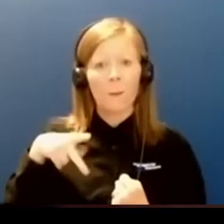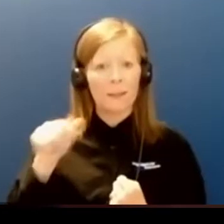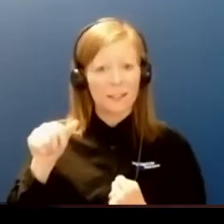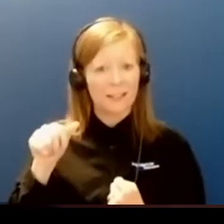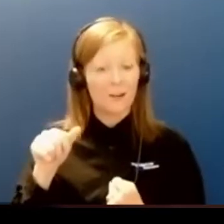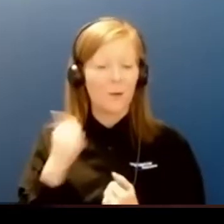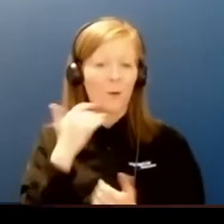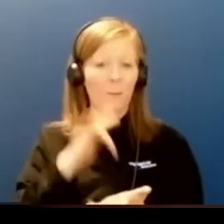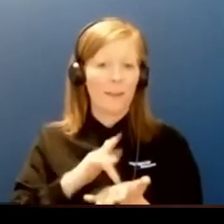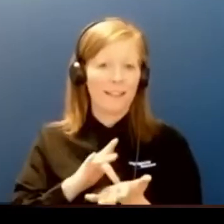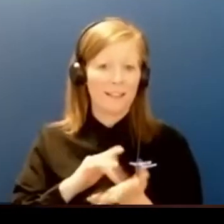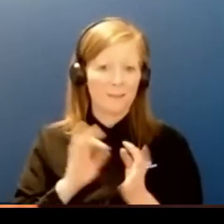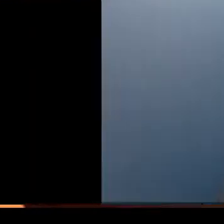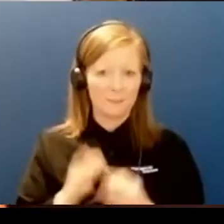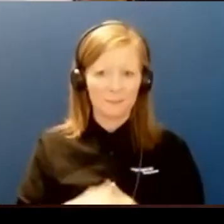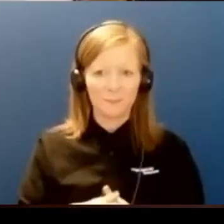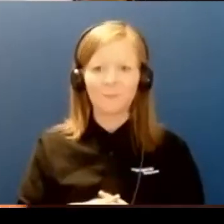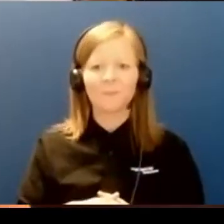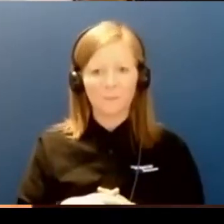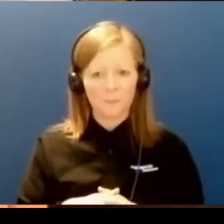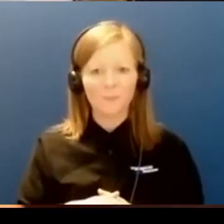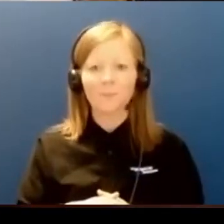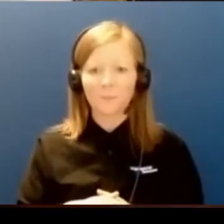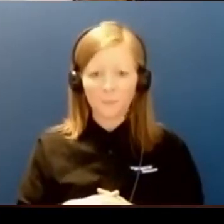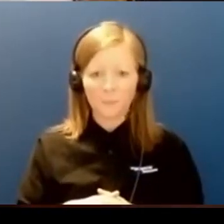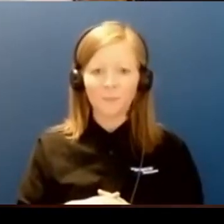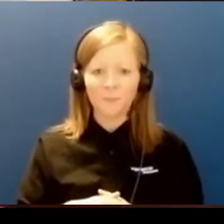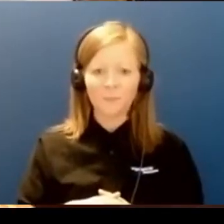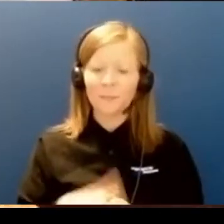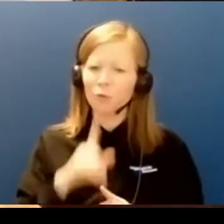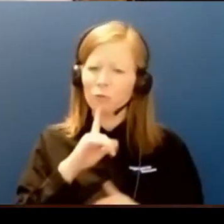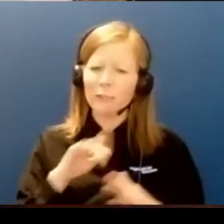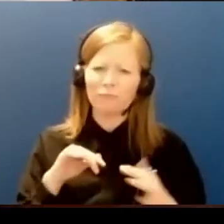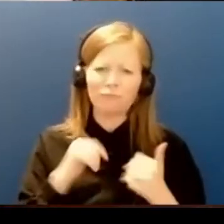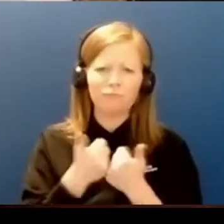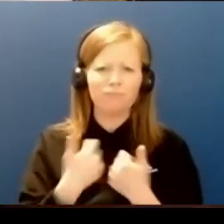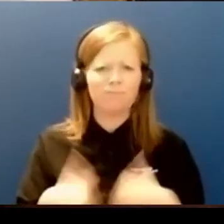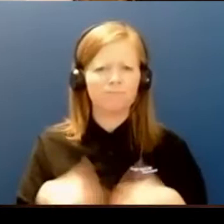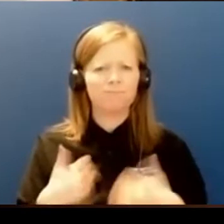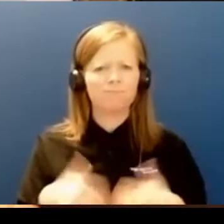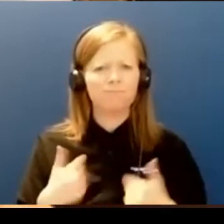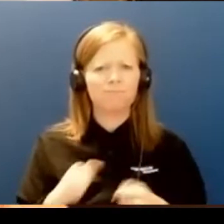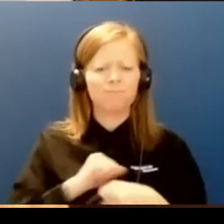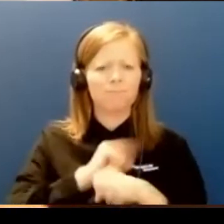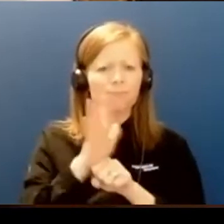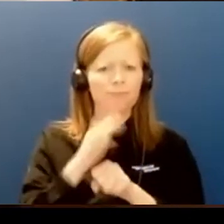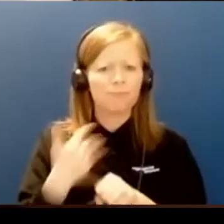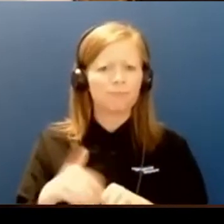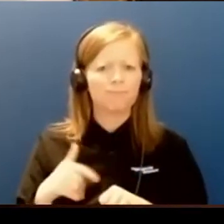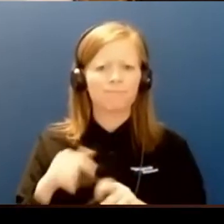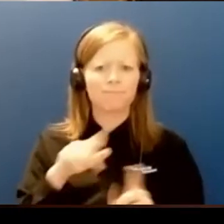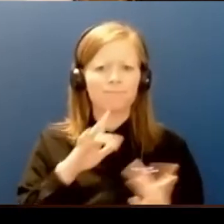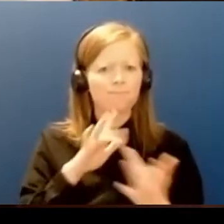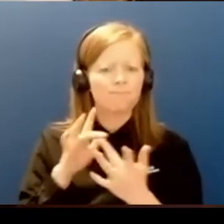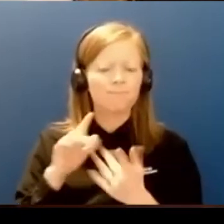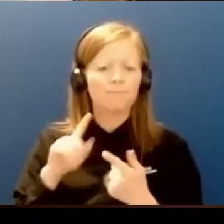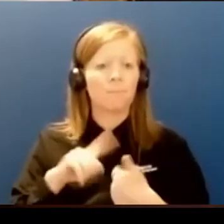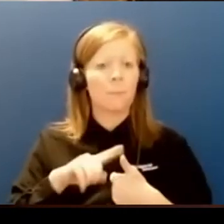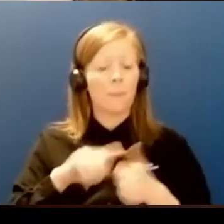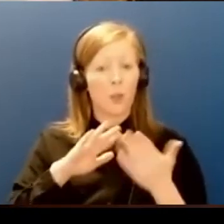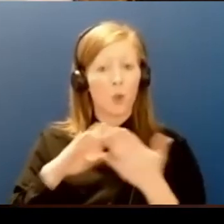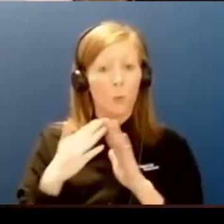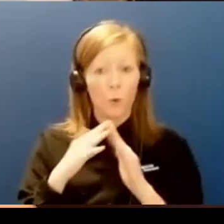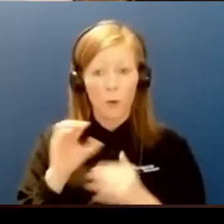much, Mark. And, we've all been so challenged by the pandemic because community outreach, community